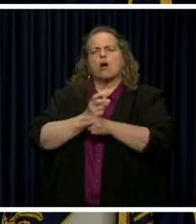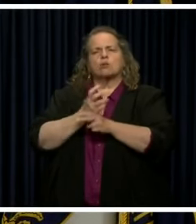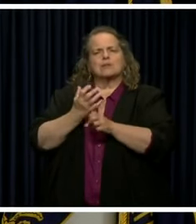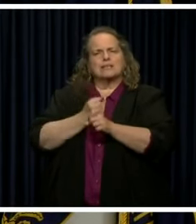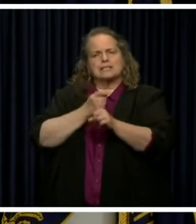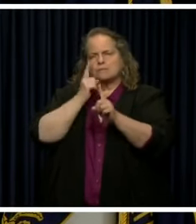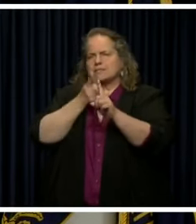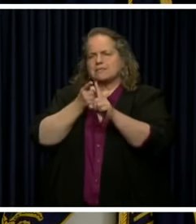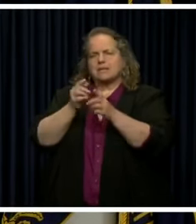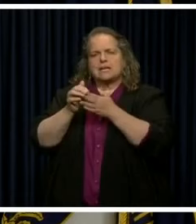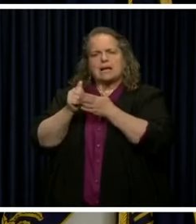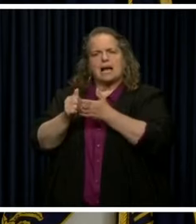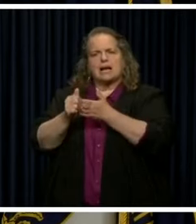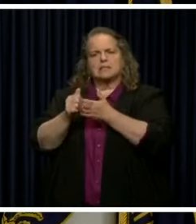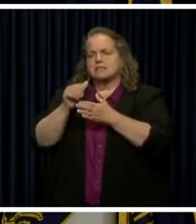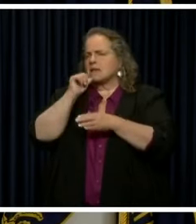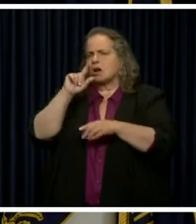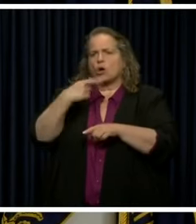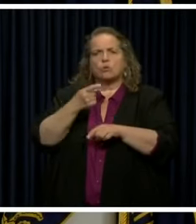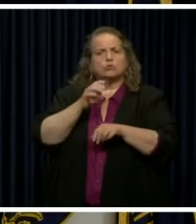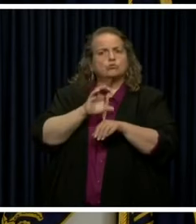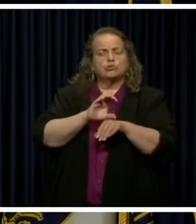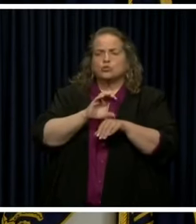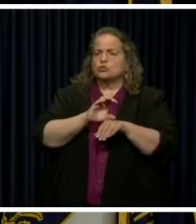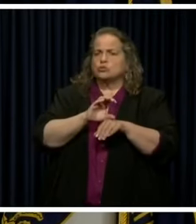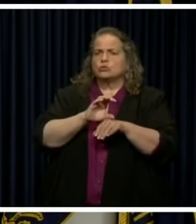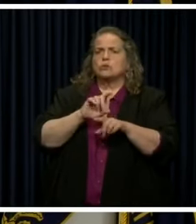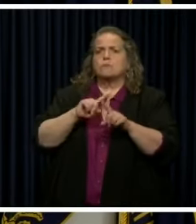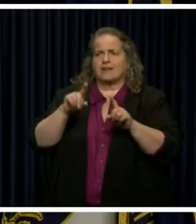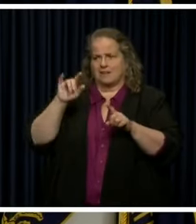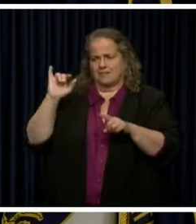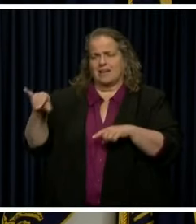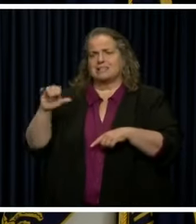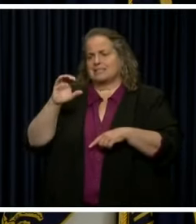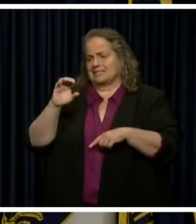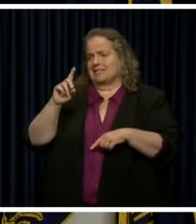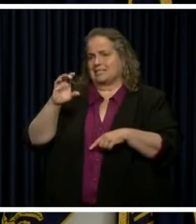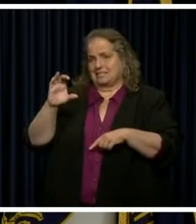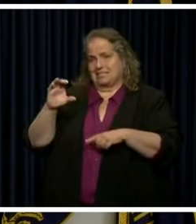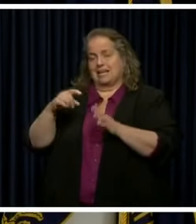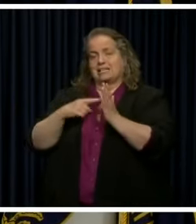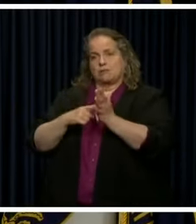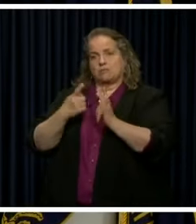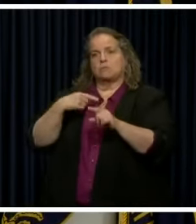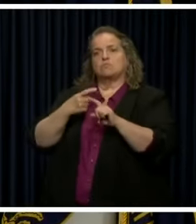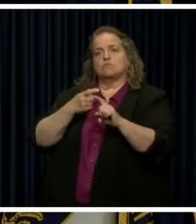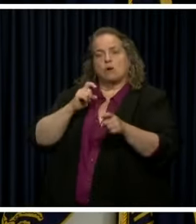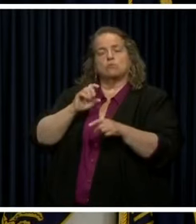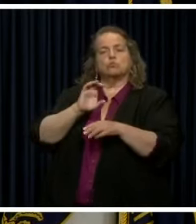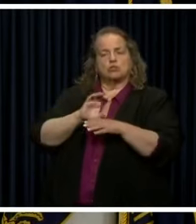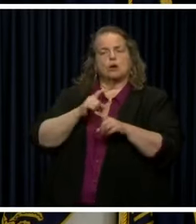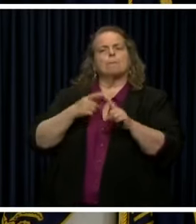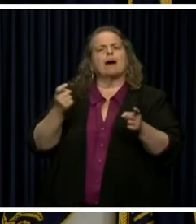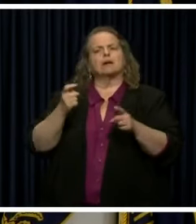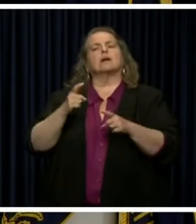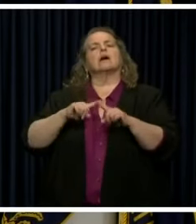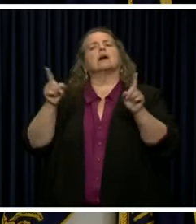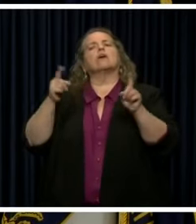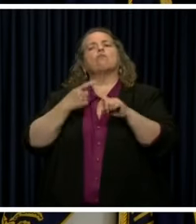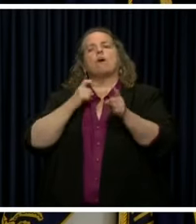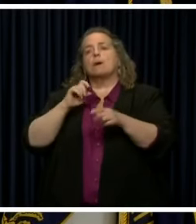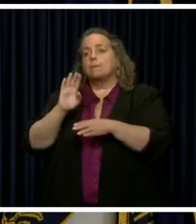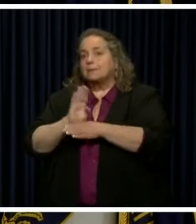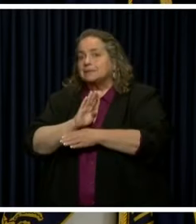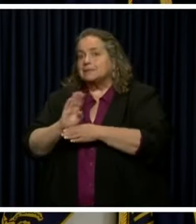out for not just churches, which this CDC example comes from, but businesses and